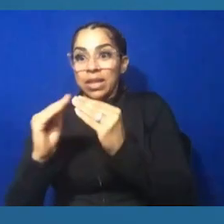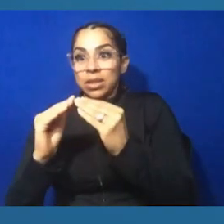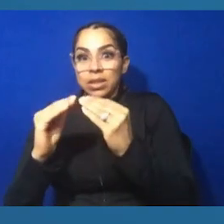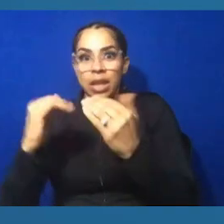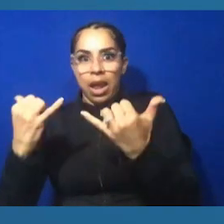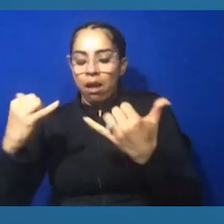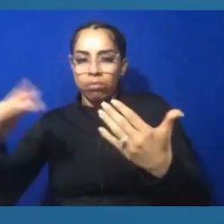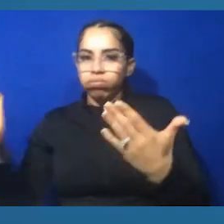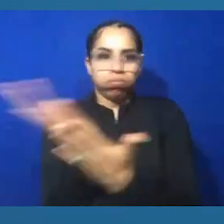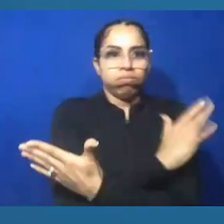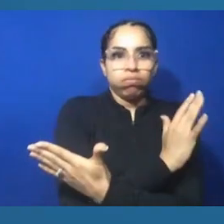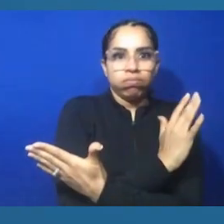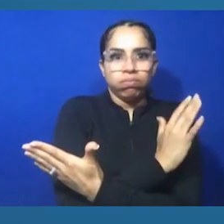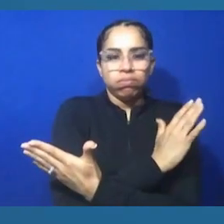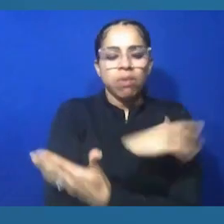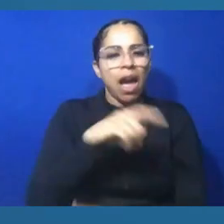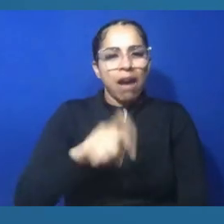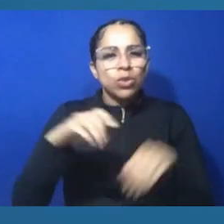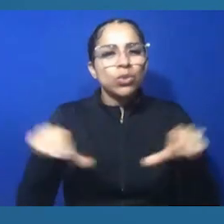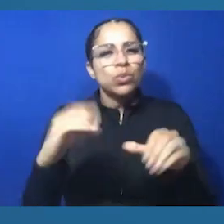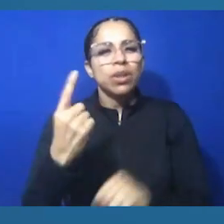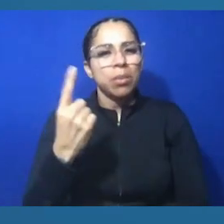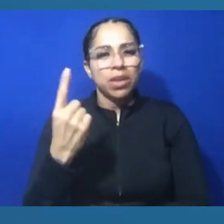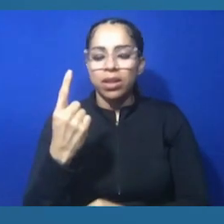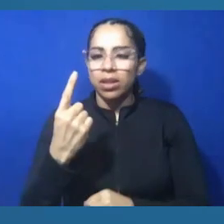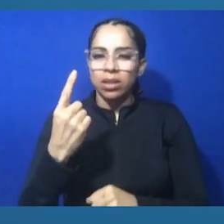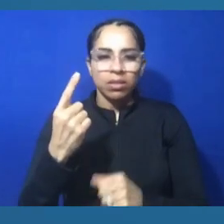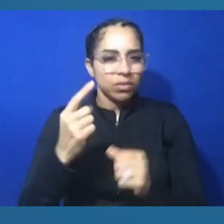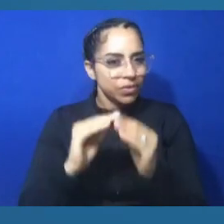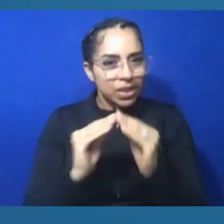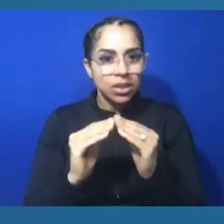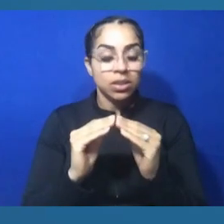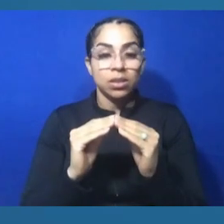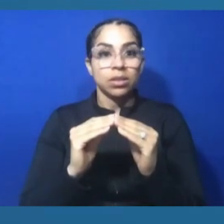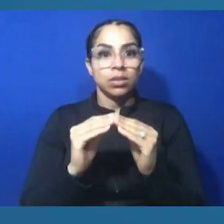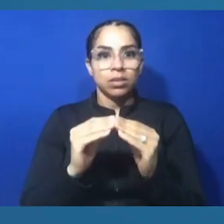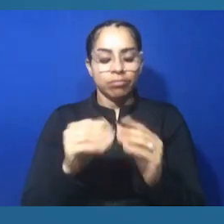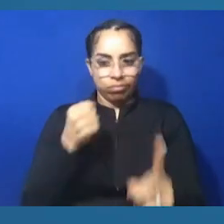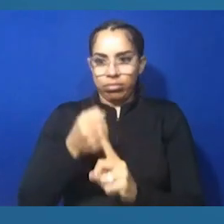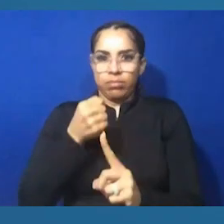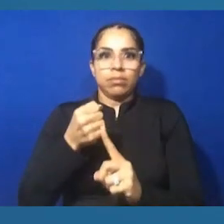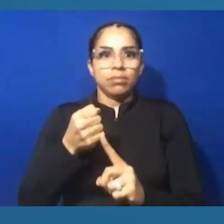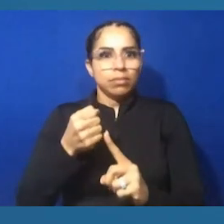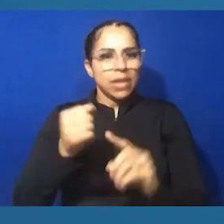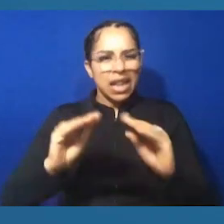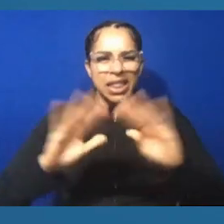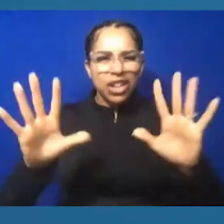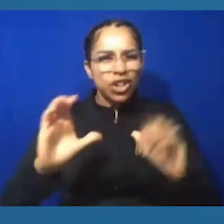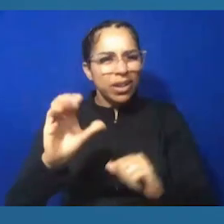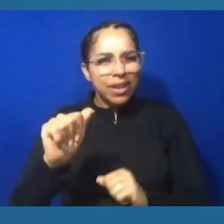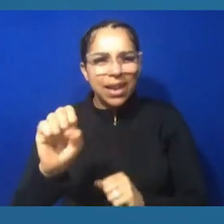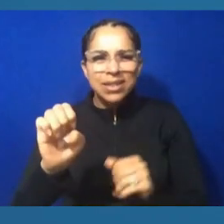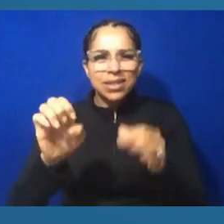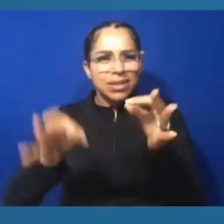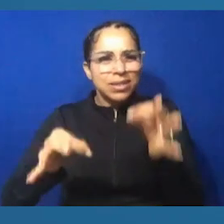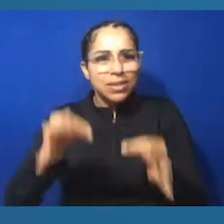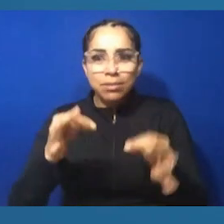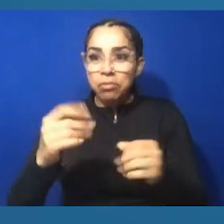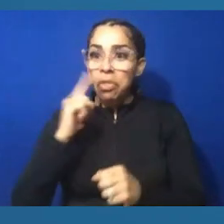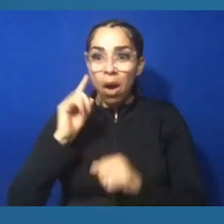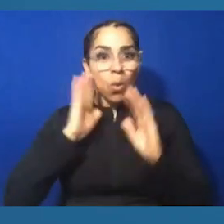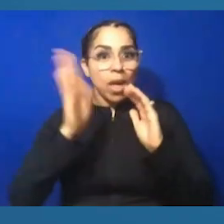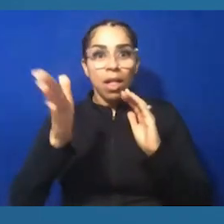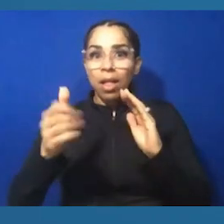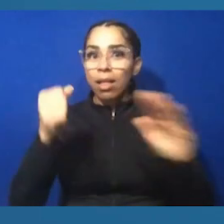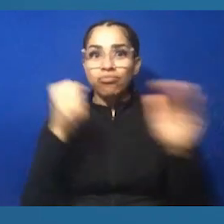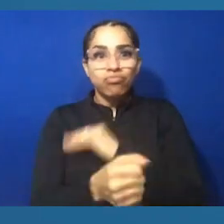and we had to do something about it. Suddenly, rock-solid cases are being thrown out over minor prosecution omissions that had